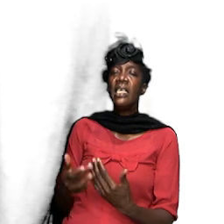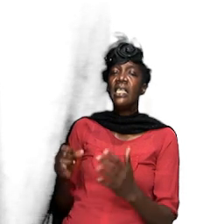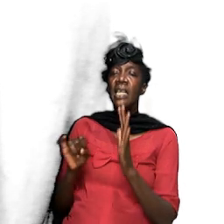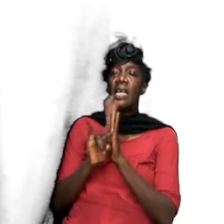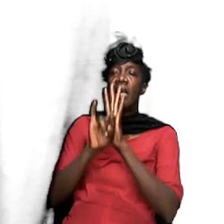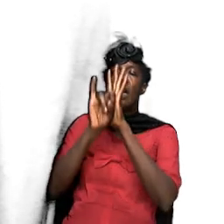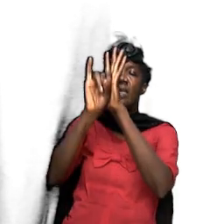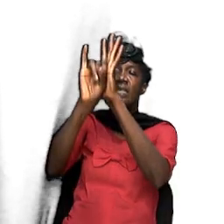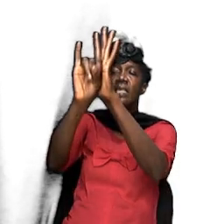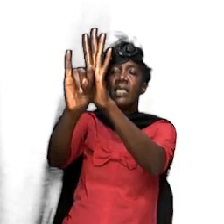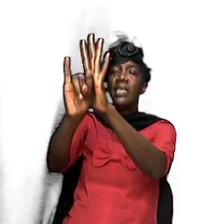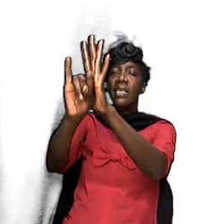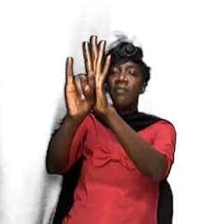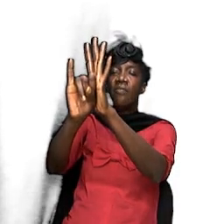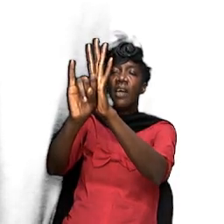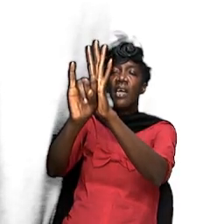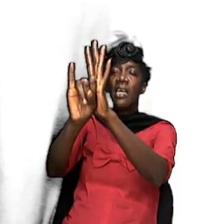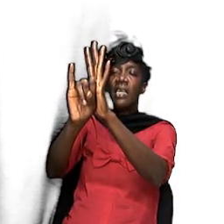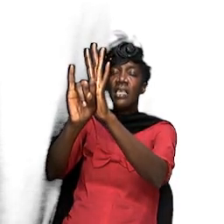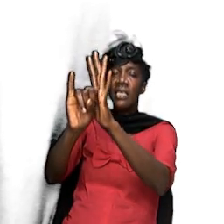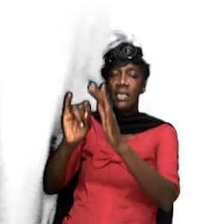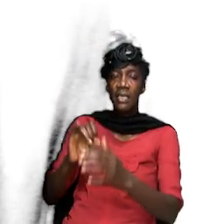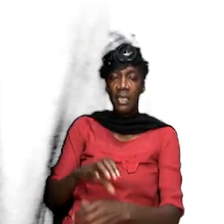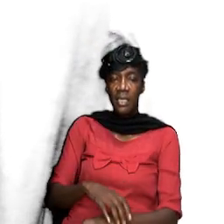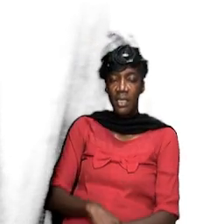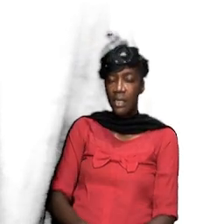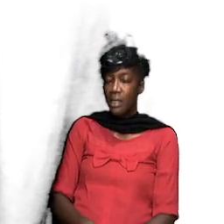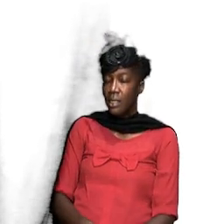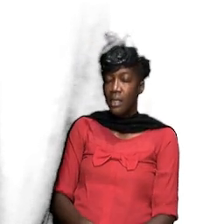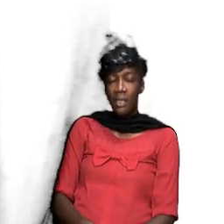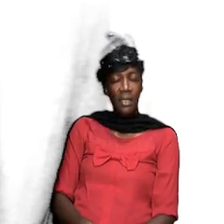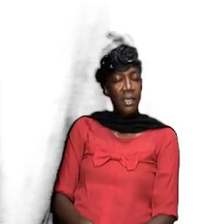identified. The church must be easily